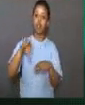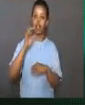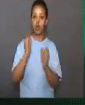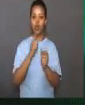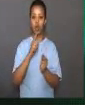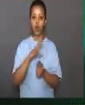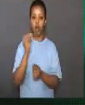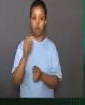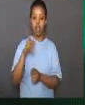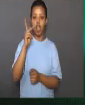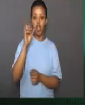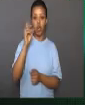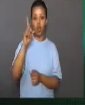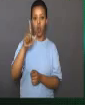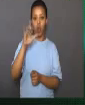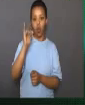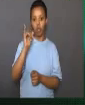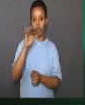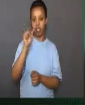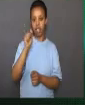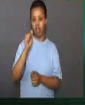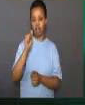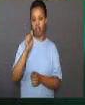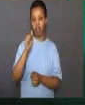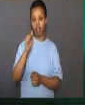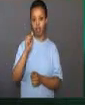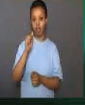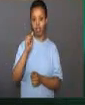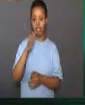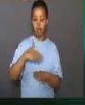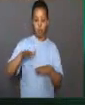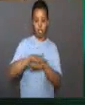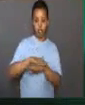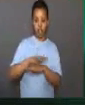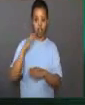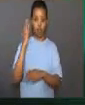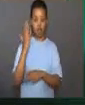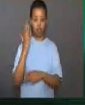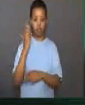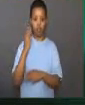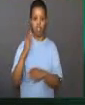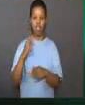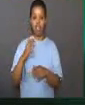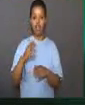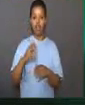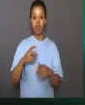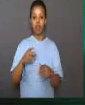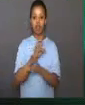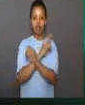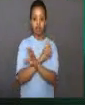Polysaccharides are also used in the shell of crustaceans, such as crabs and